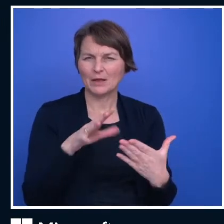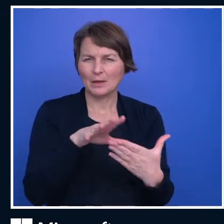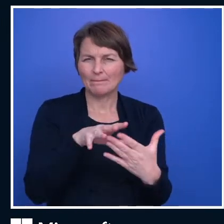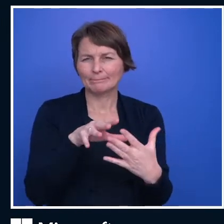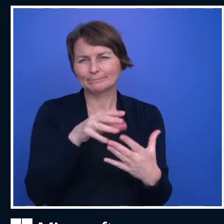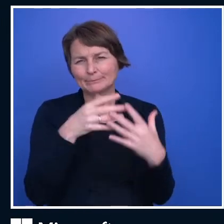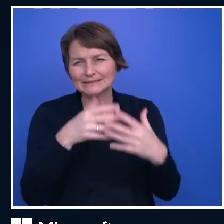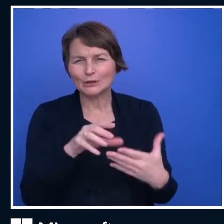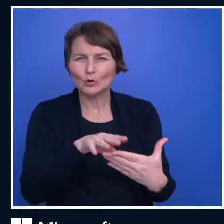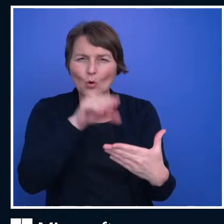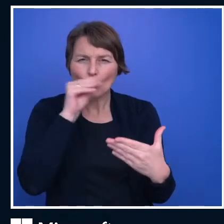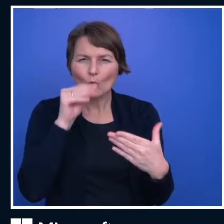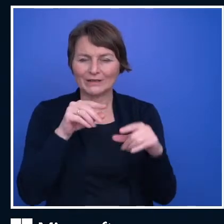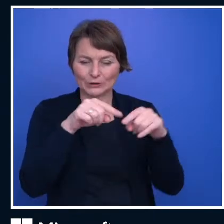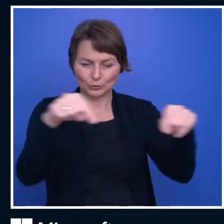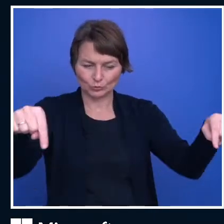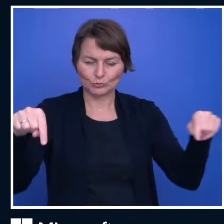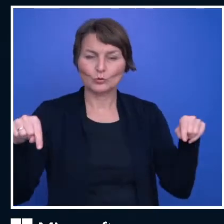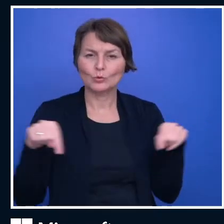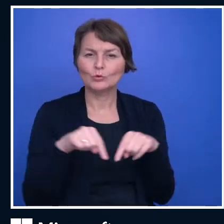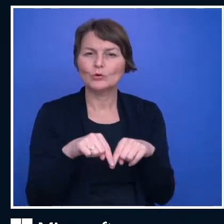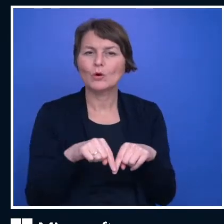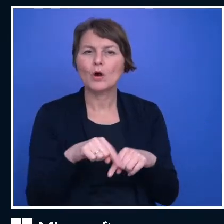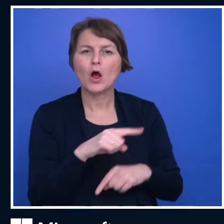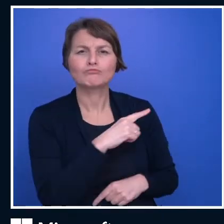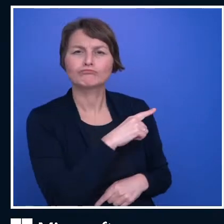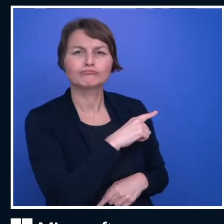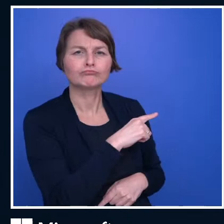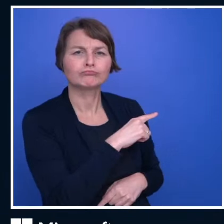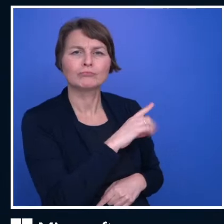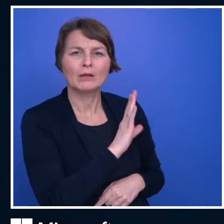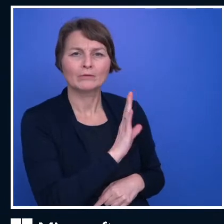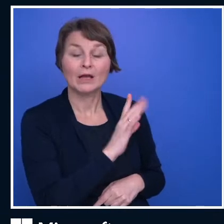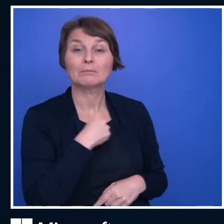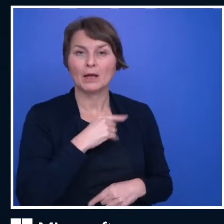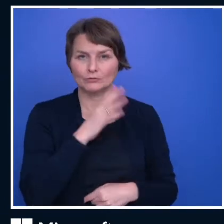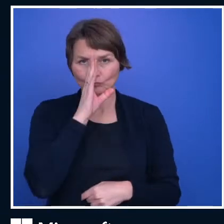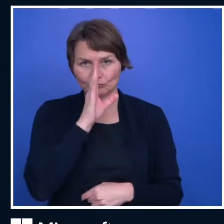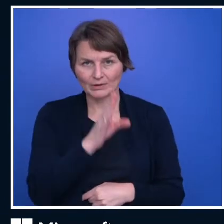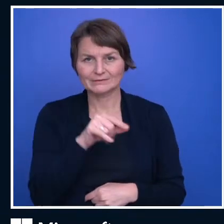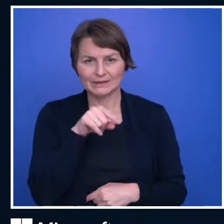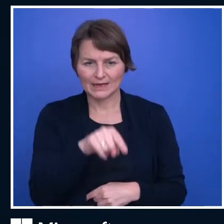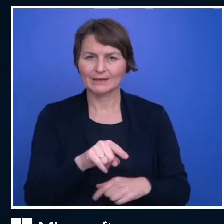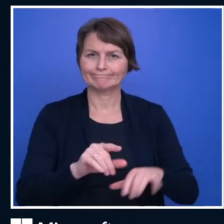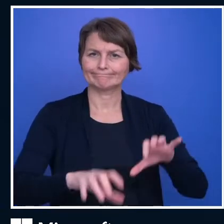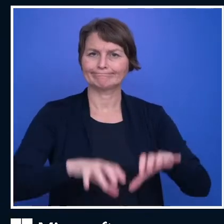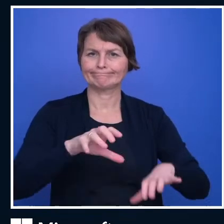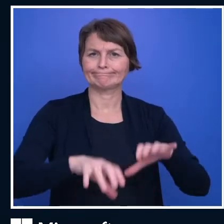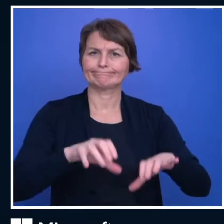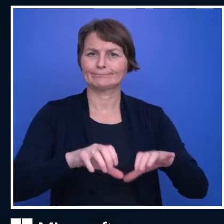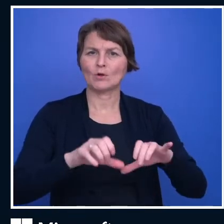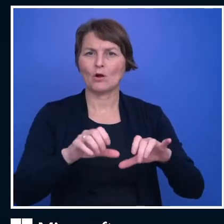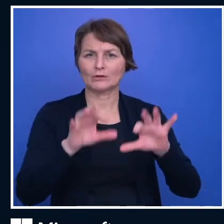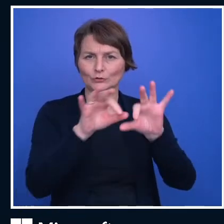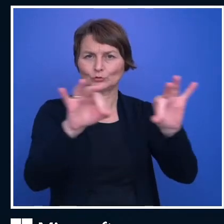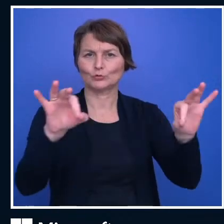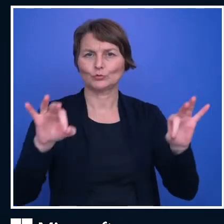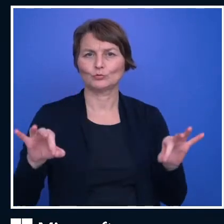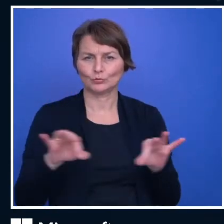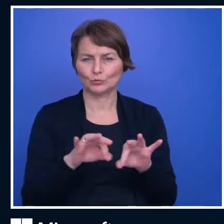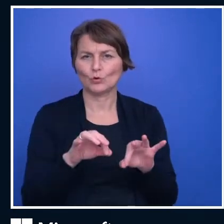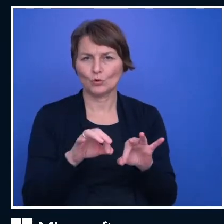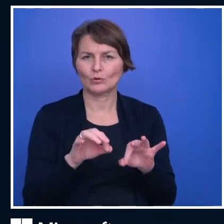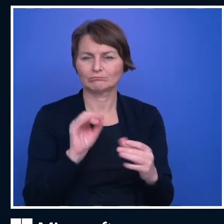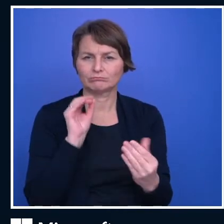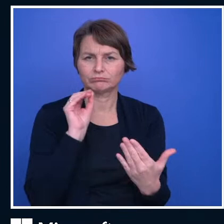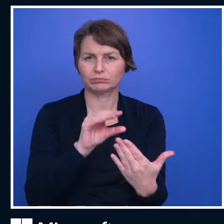You don't have to use this code, and you could directly use it there on the Machine Learning Studio. But if you want to import it